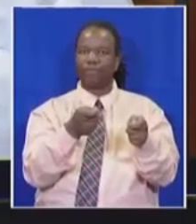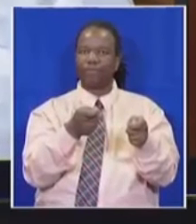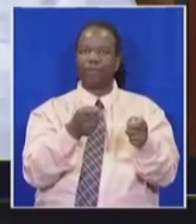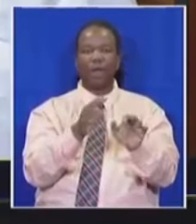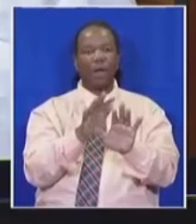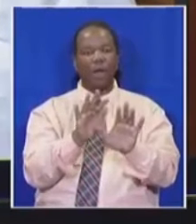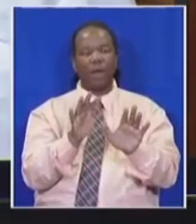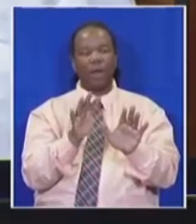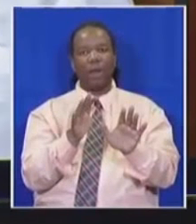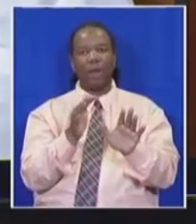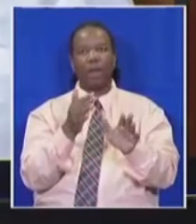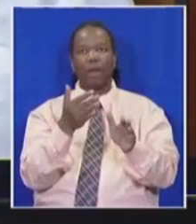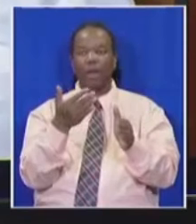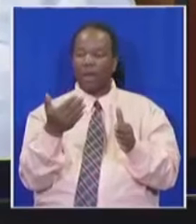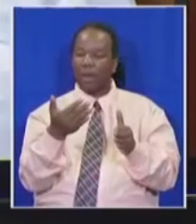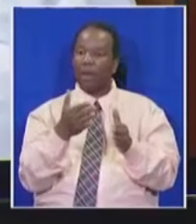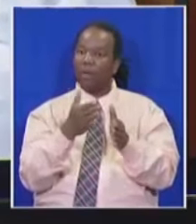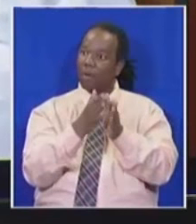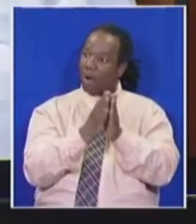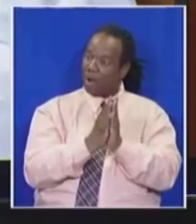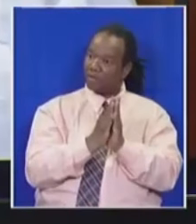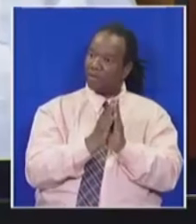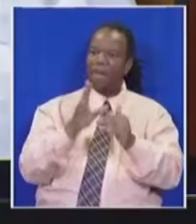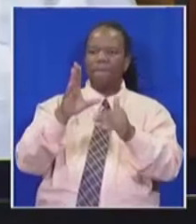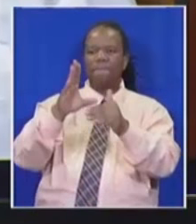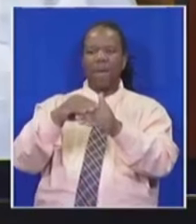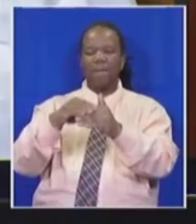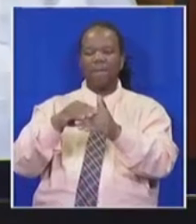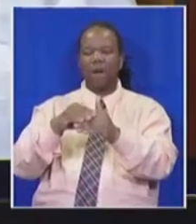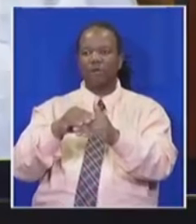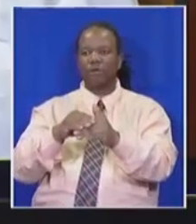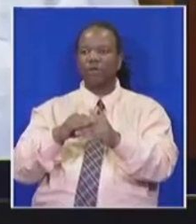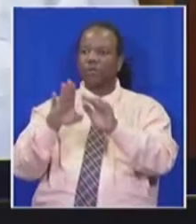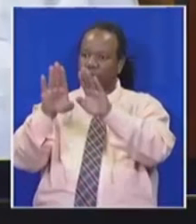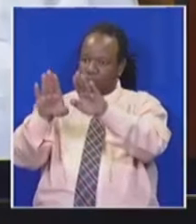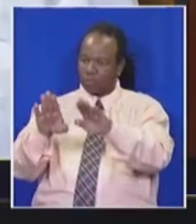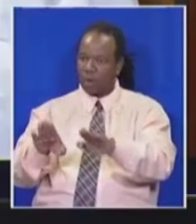and call on members to be orderly. You don't have to push that down our throats, please.